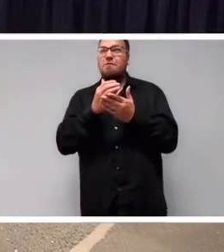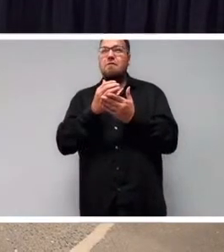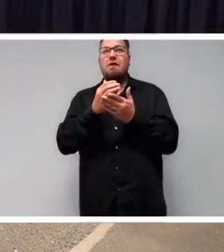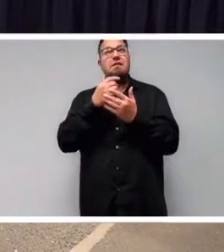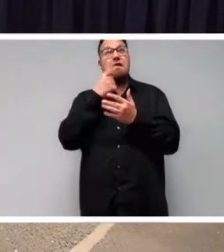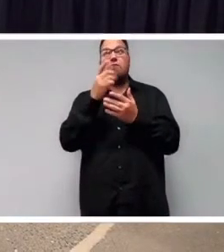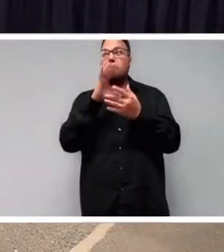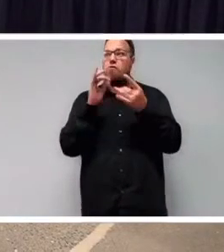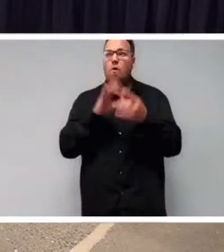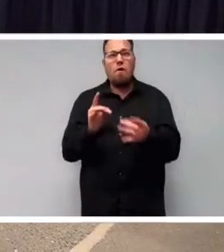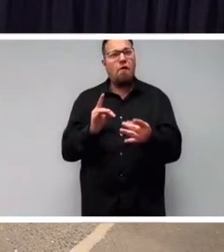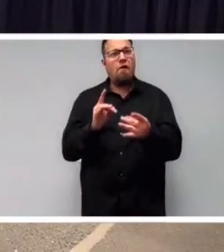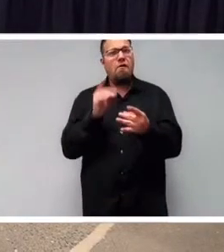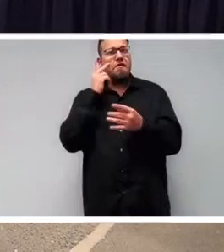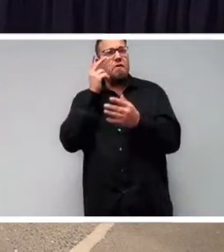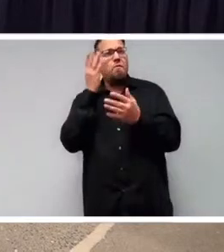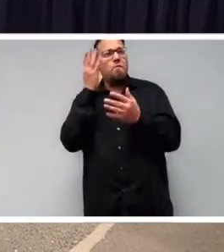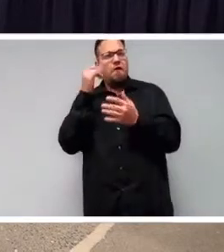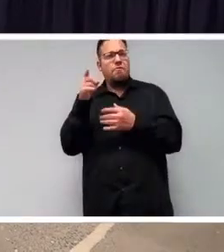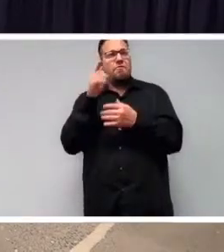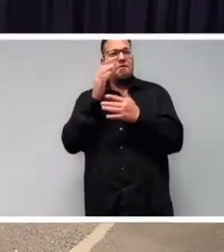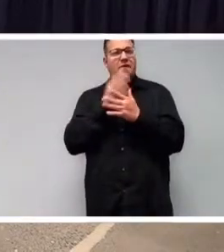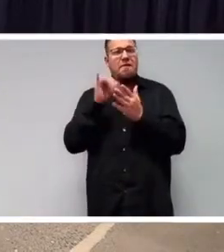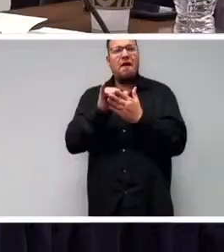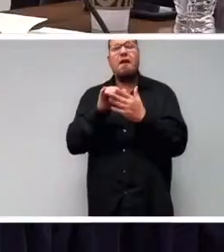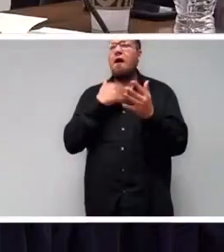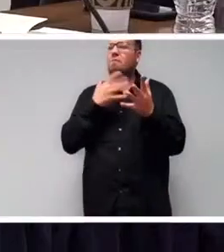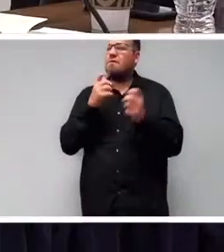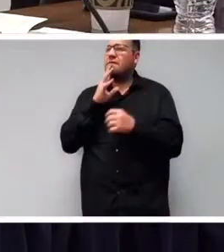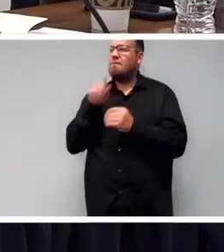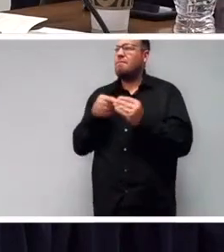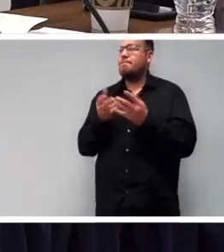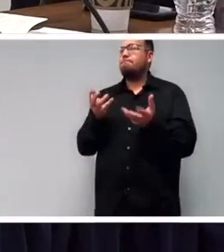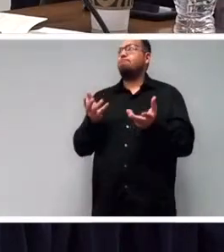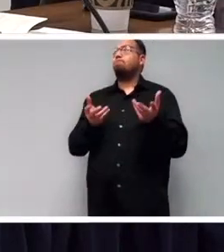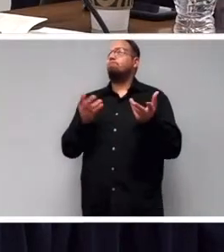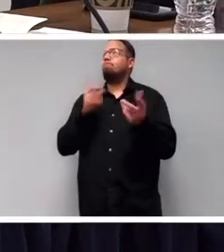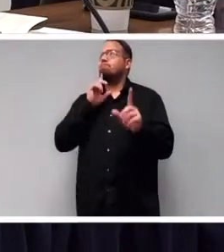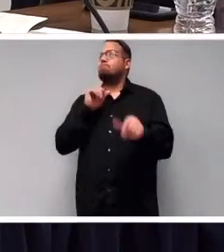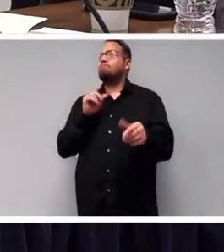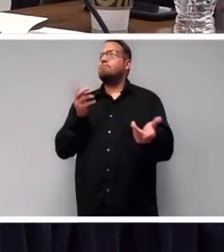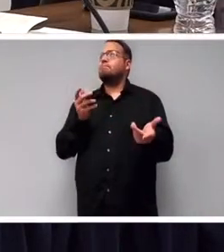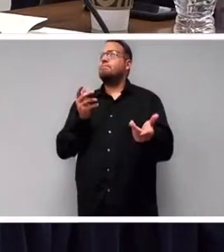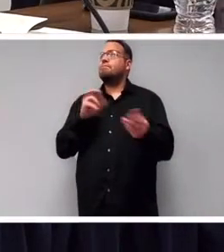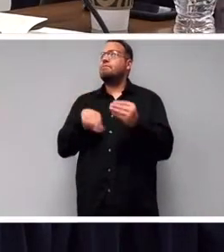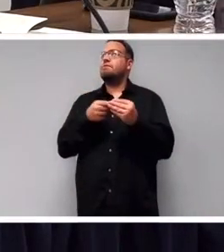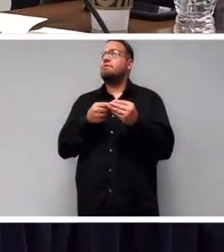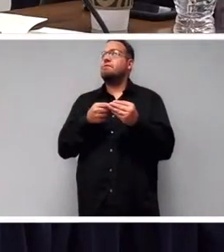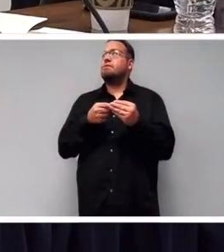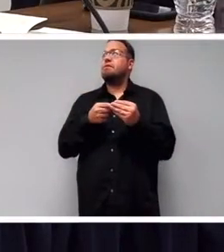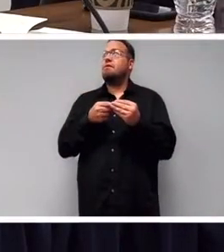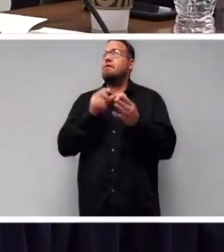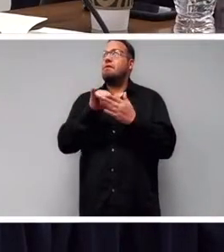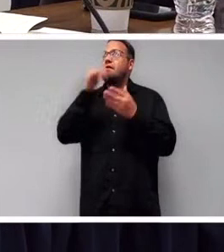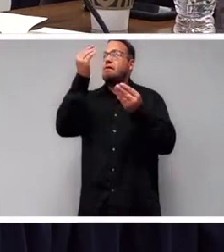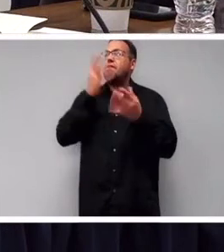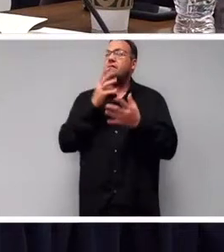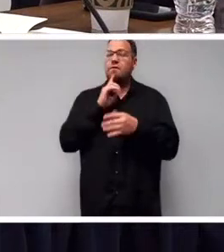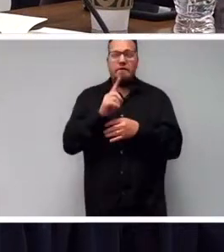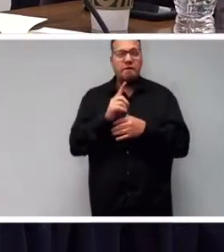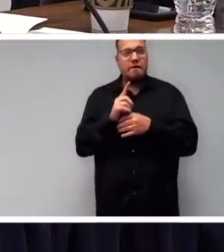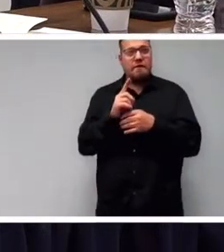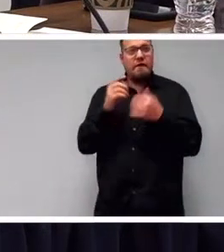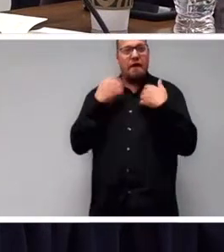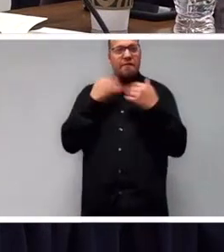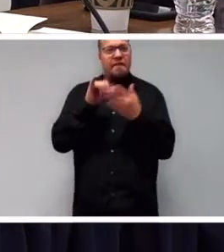see why you shared that. And just want to comment on, the comment about self-determination and really encouraging to have that choice.